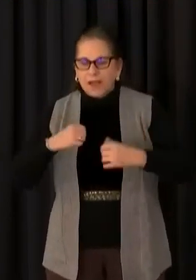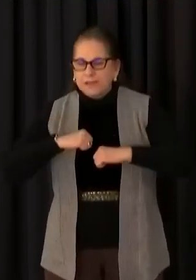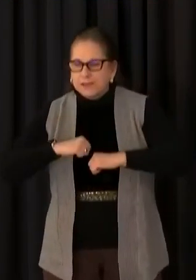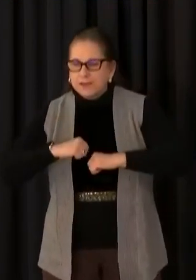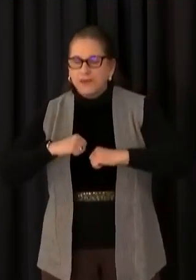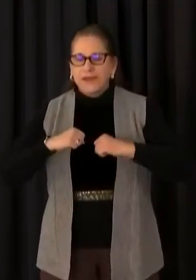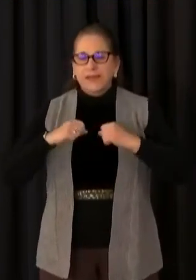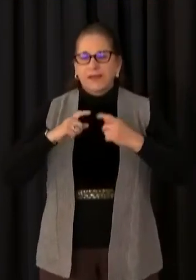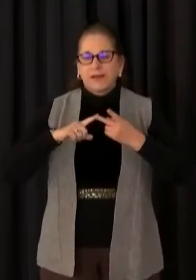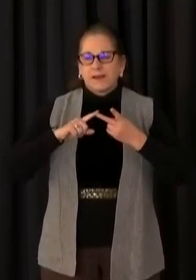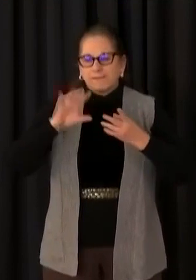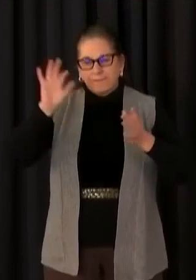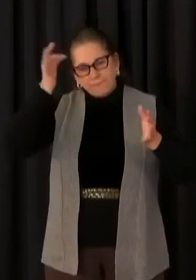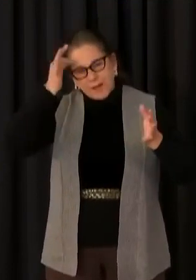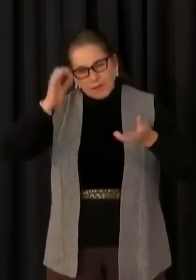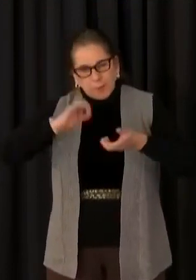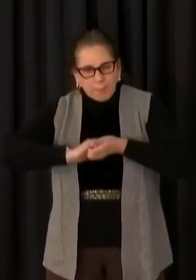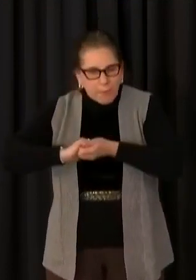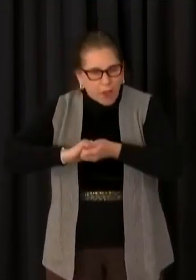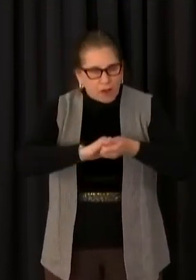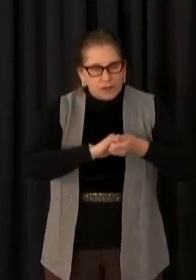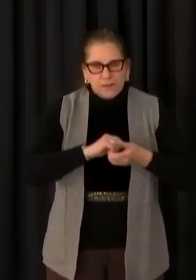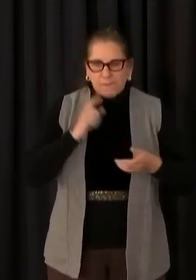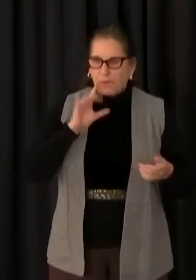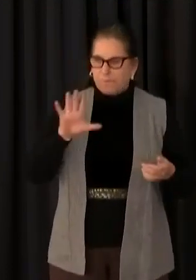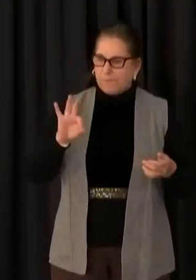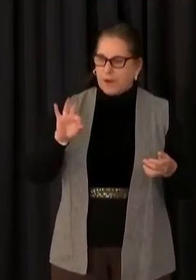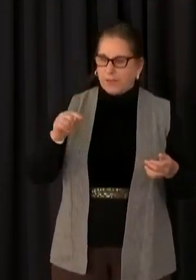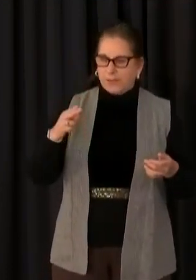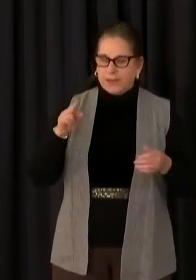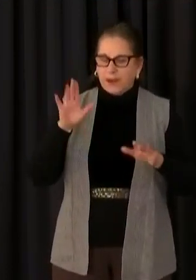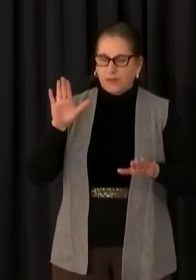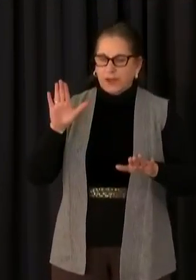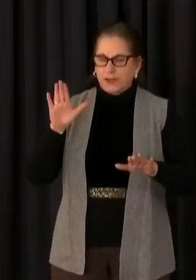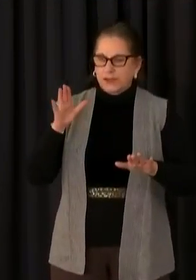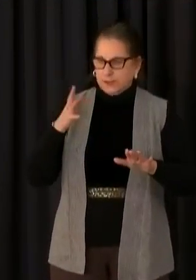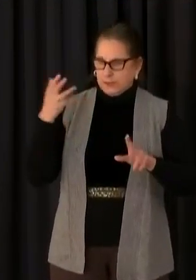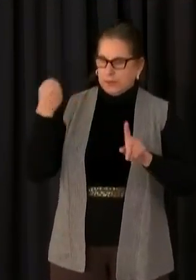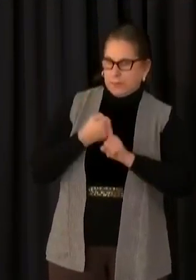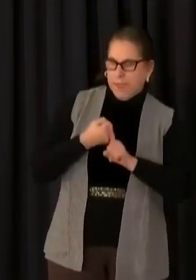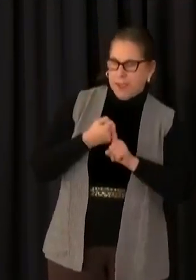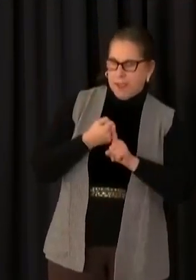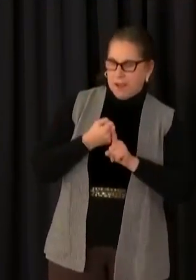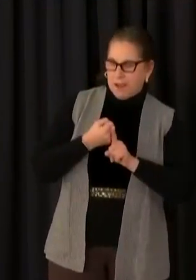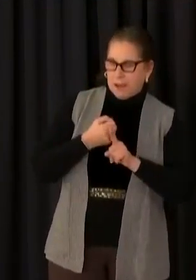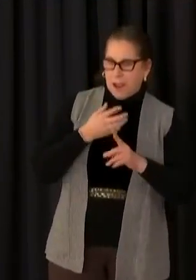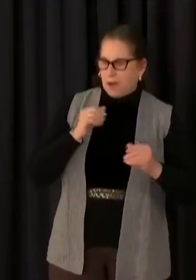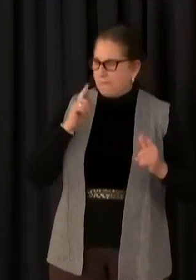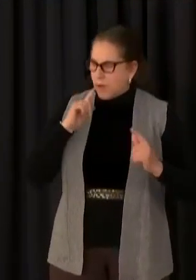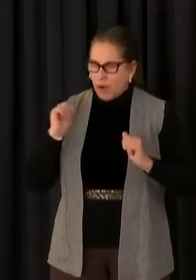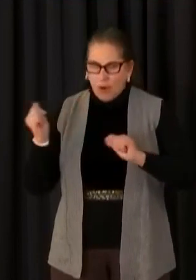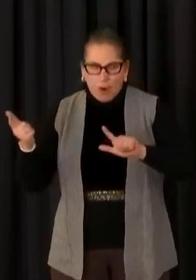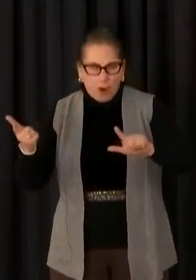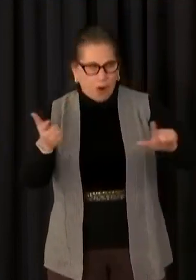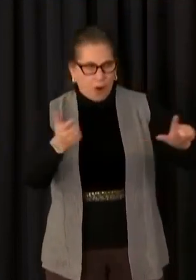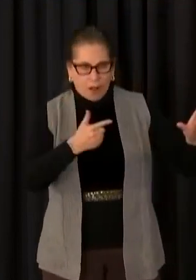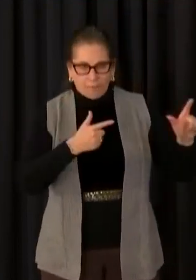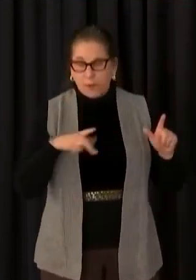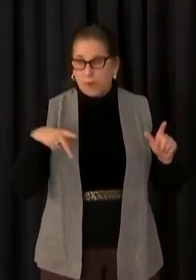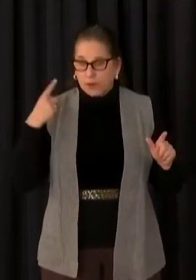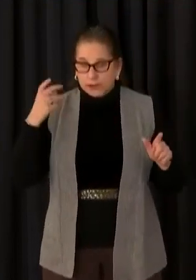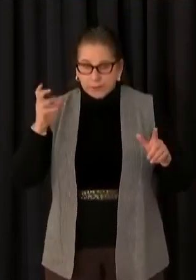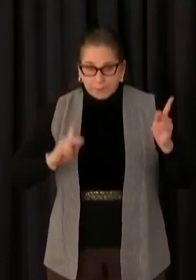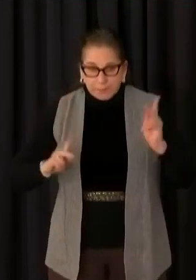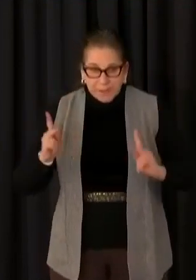and planning for the 59th inauguration. We have asked Americans not to come to the Washington,